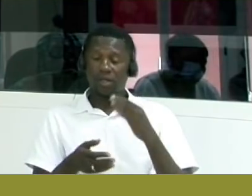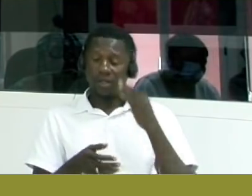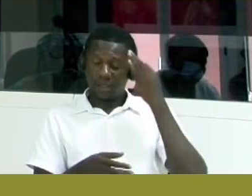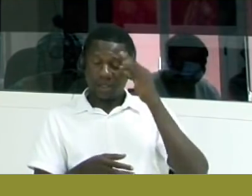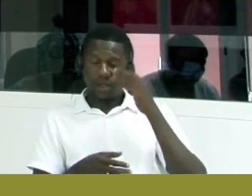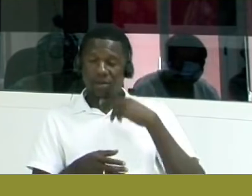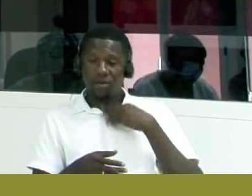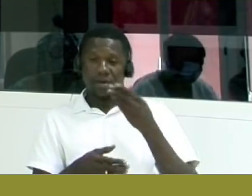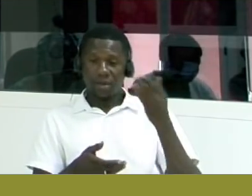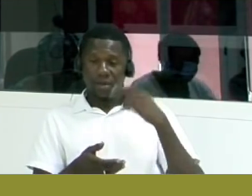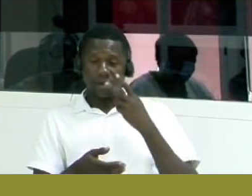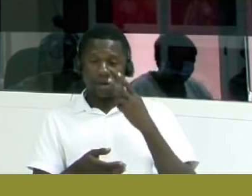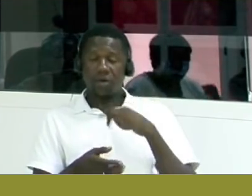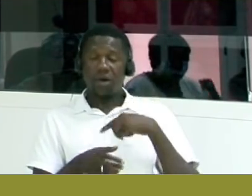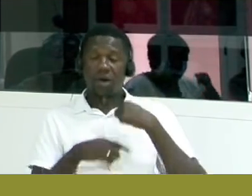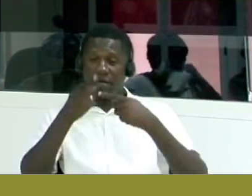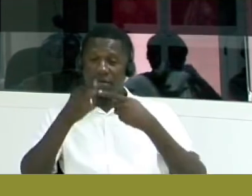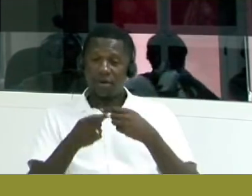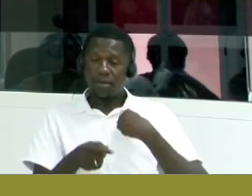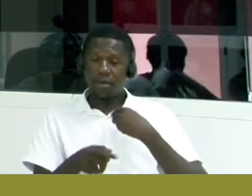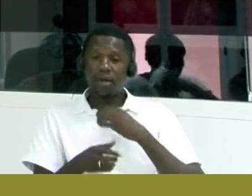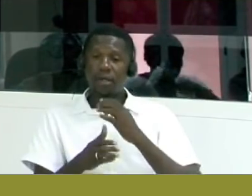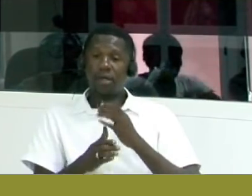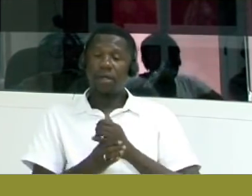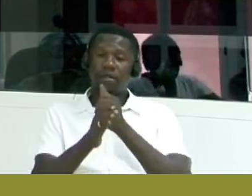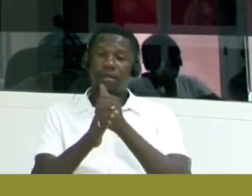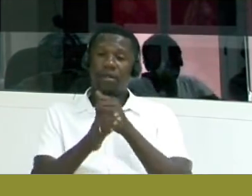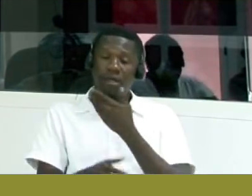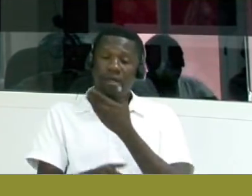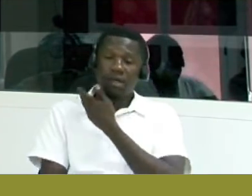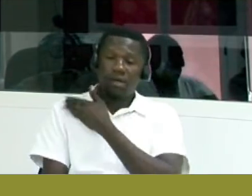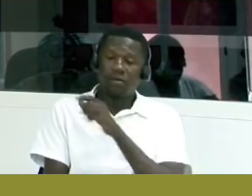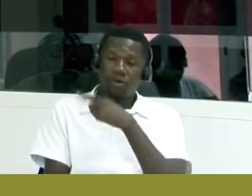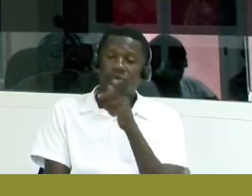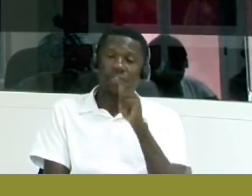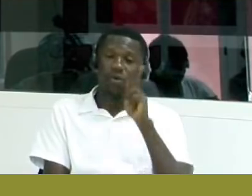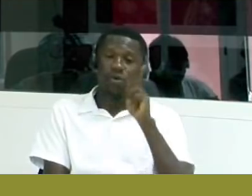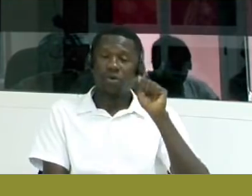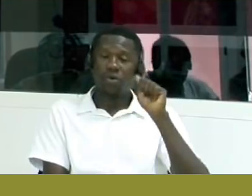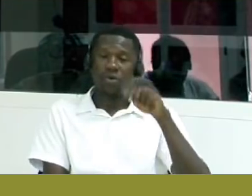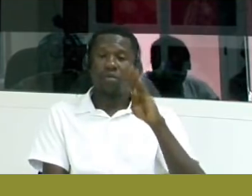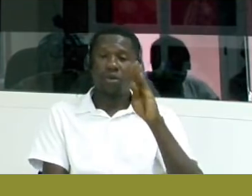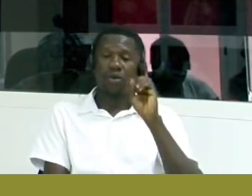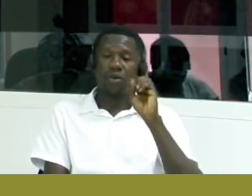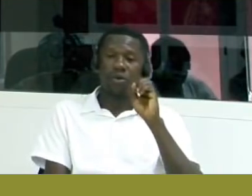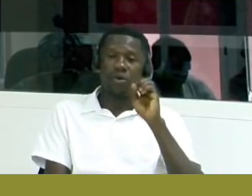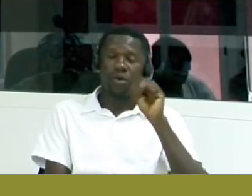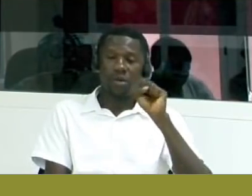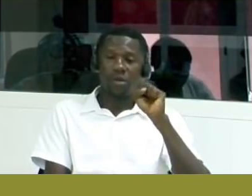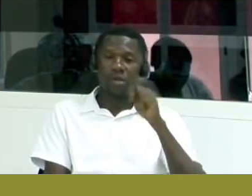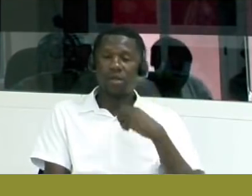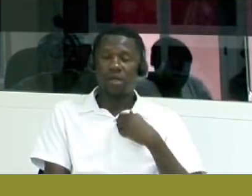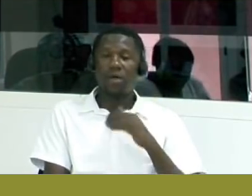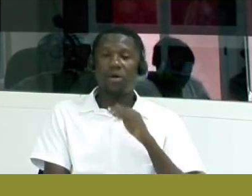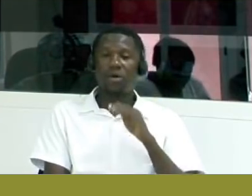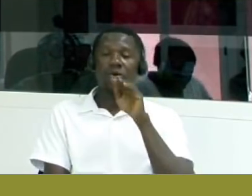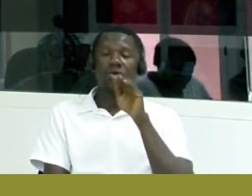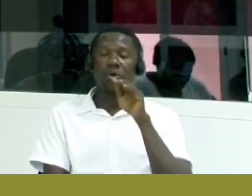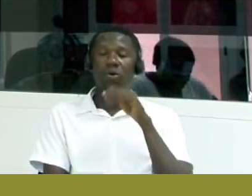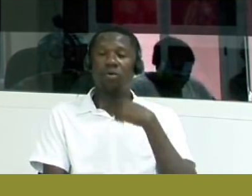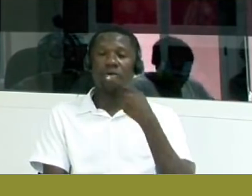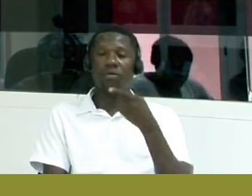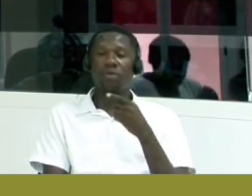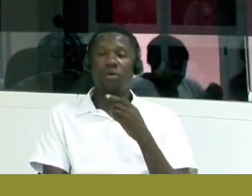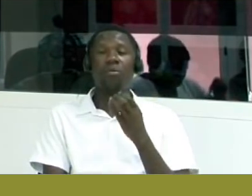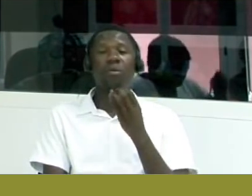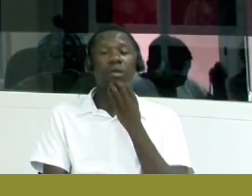after proceed. My deputy had left to go up the Kombos that I got a call from Usendu Dabo, Honorable